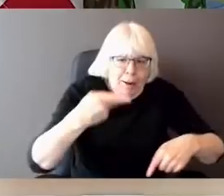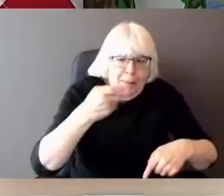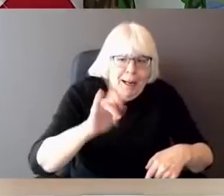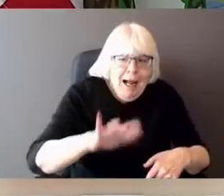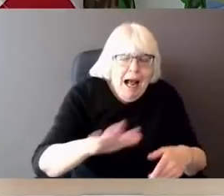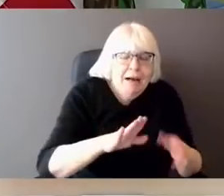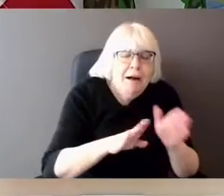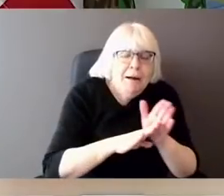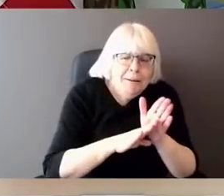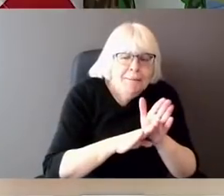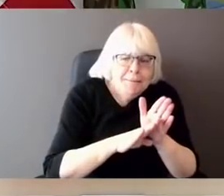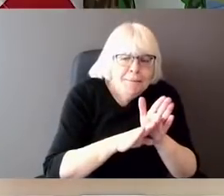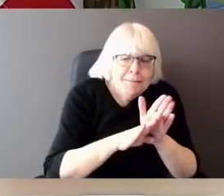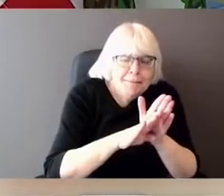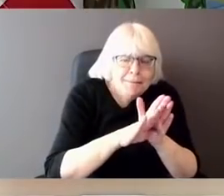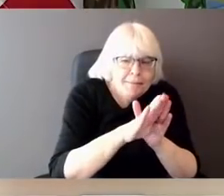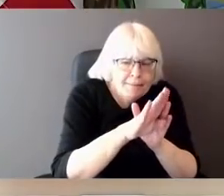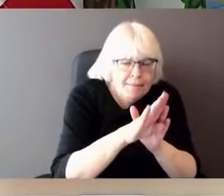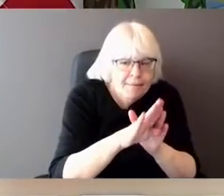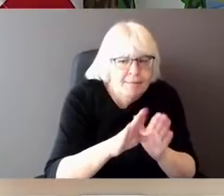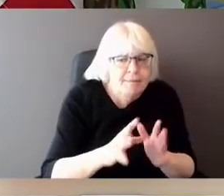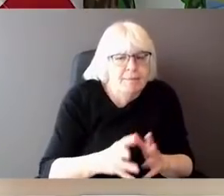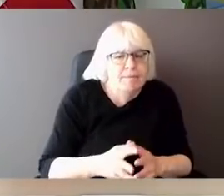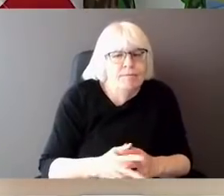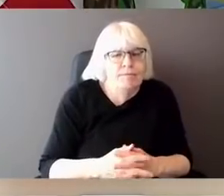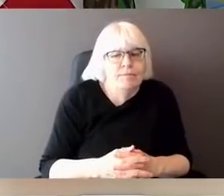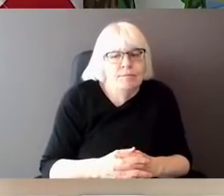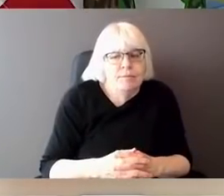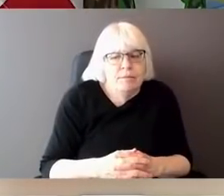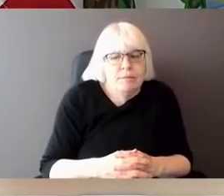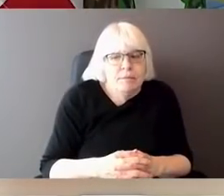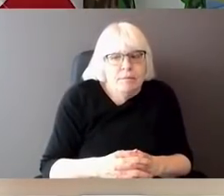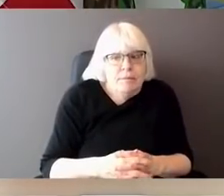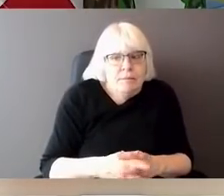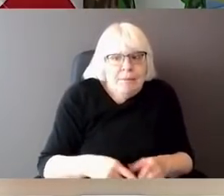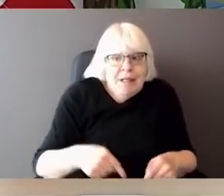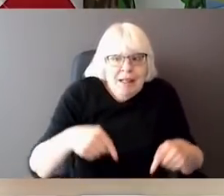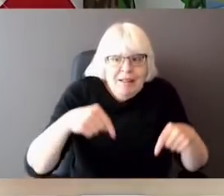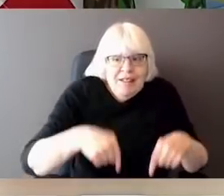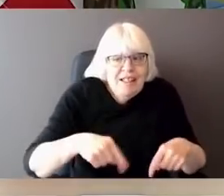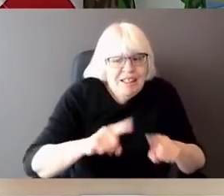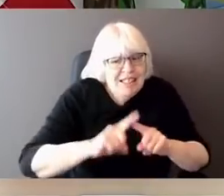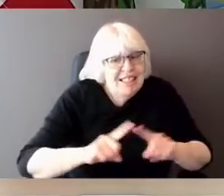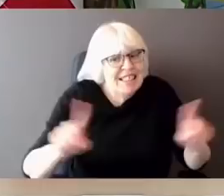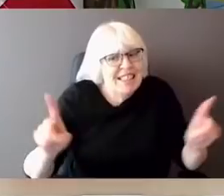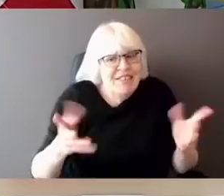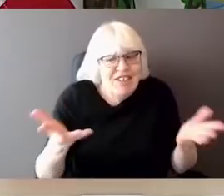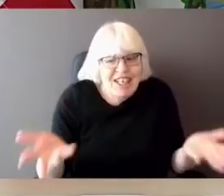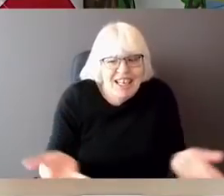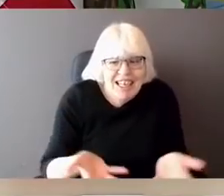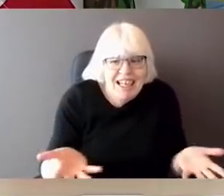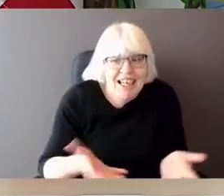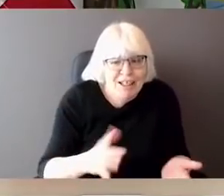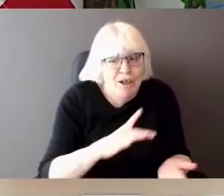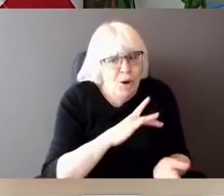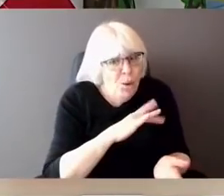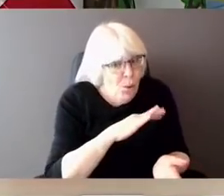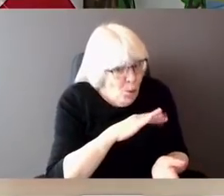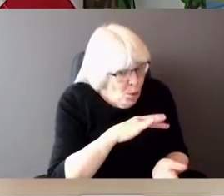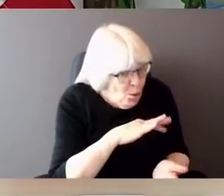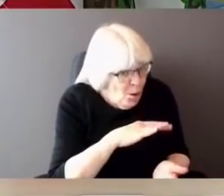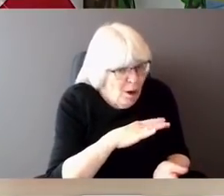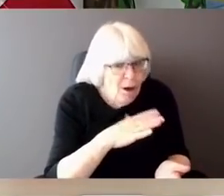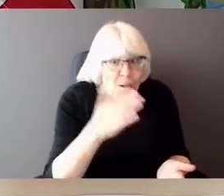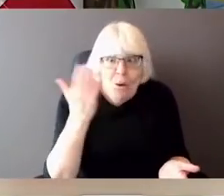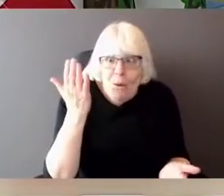I guess, different here, which I actually think is a really good thing because it's allowed us to track it differently, that we were able to maintain